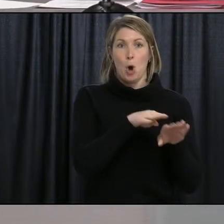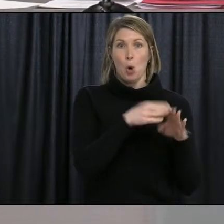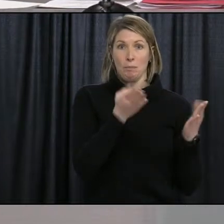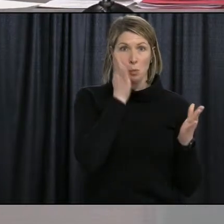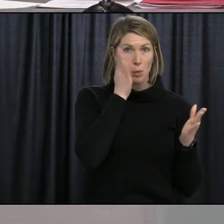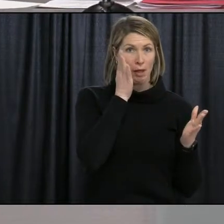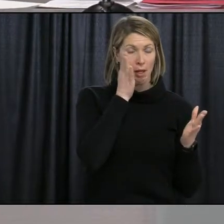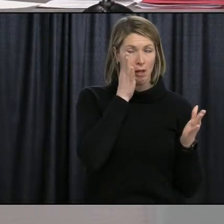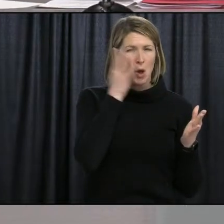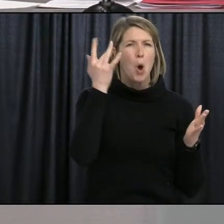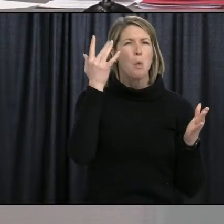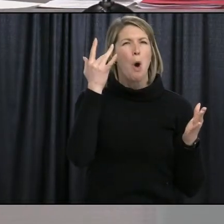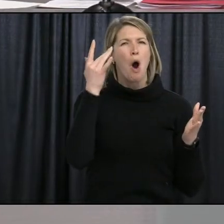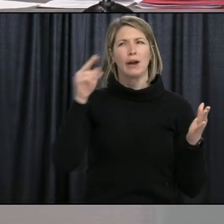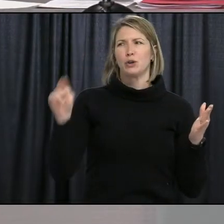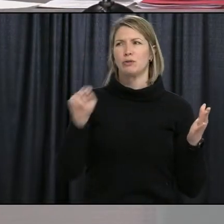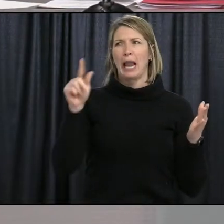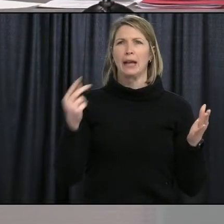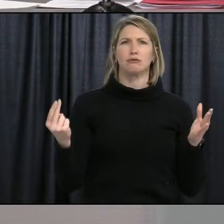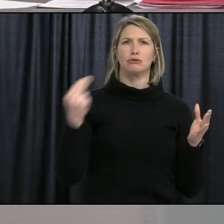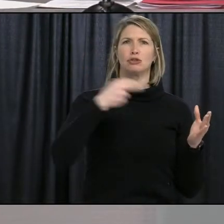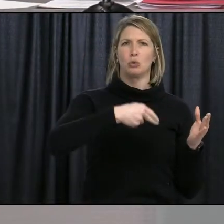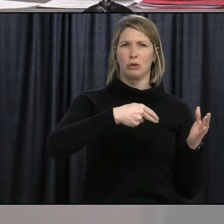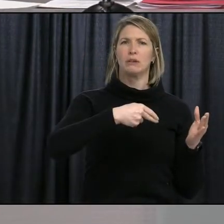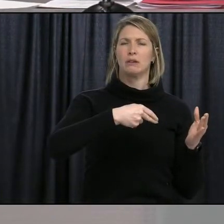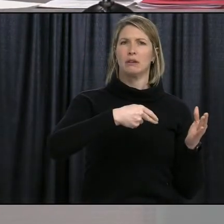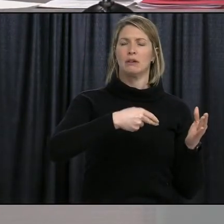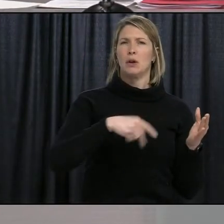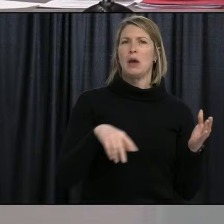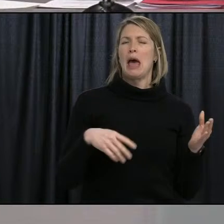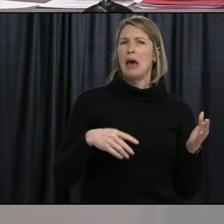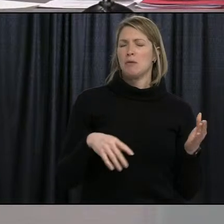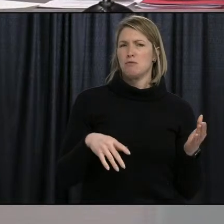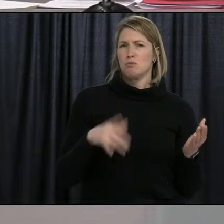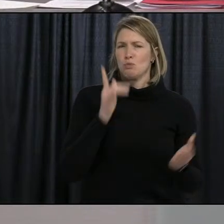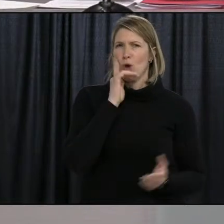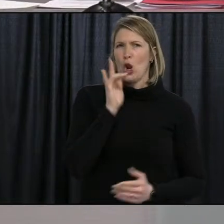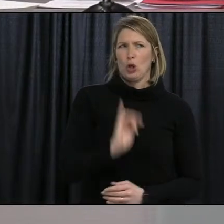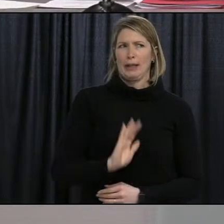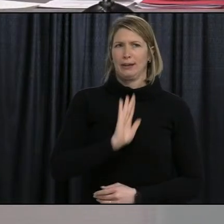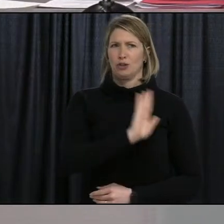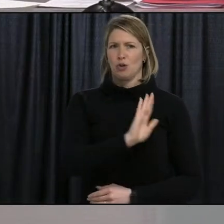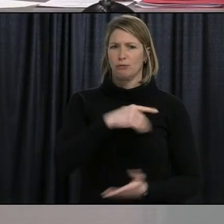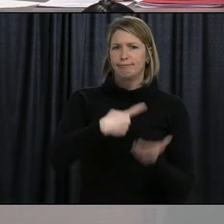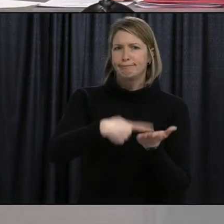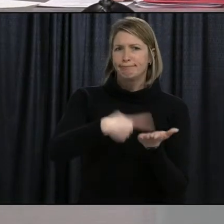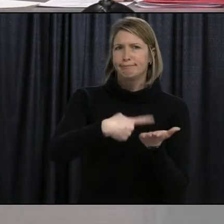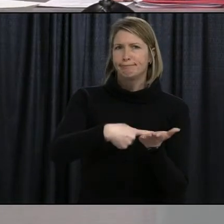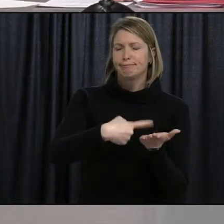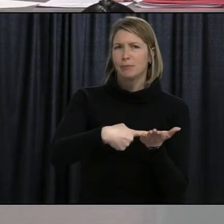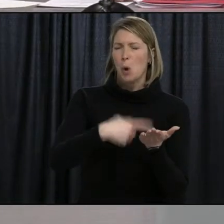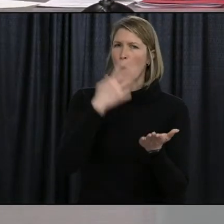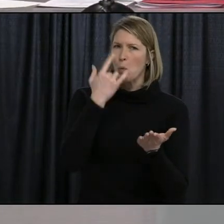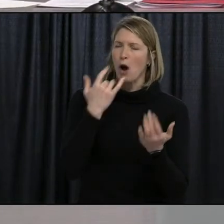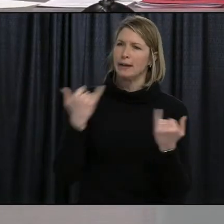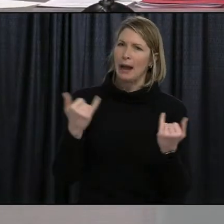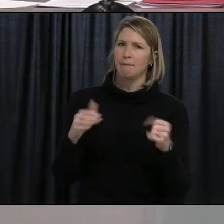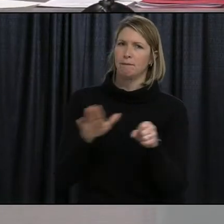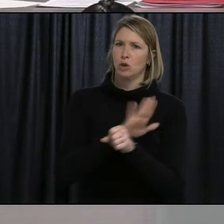exactly that conversation went and how we've completed now the sort of full Atlantic